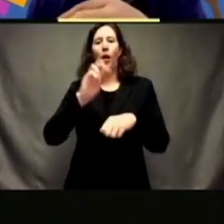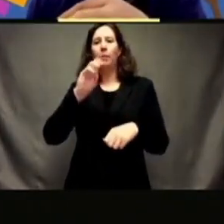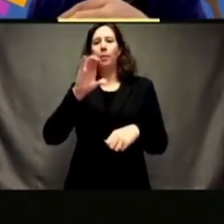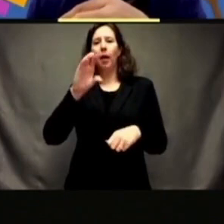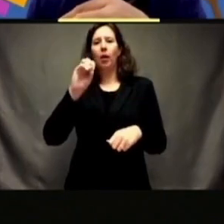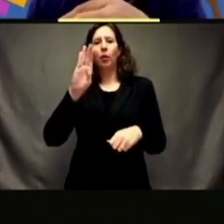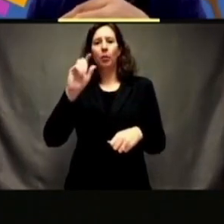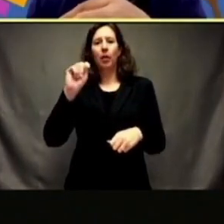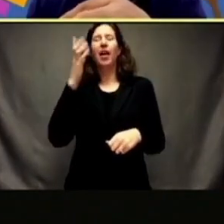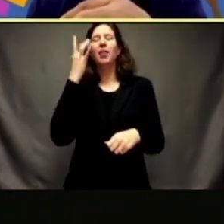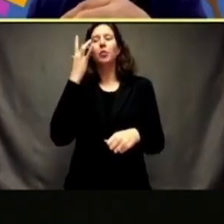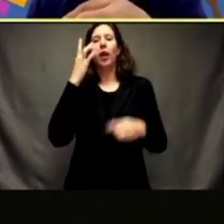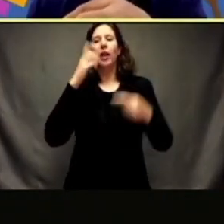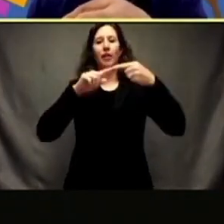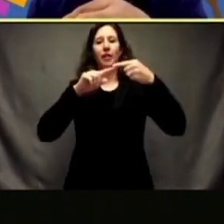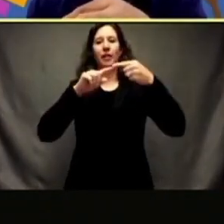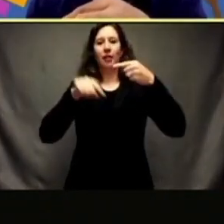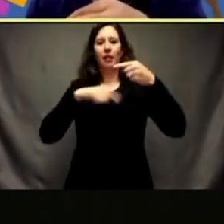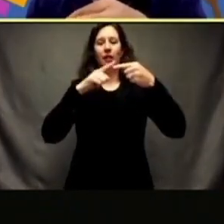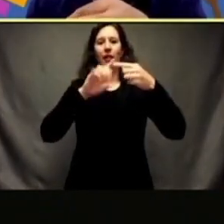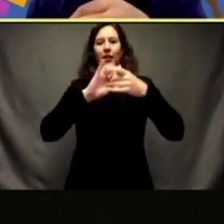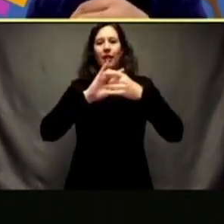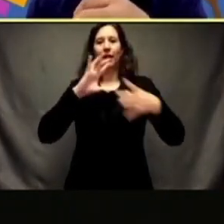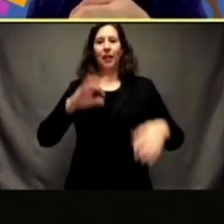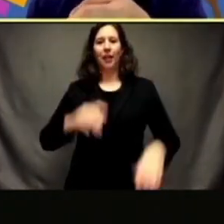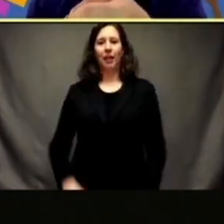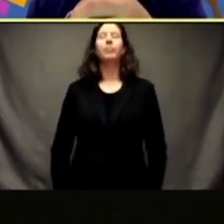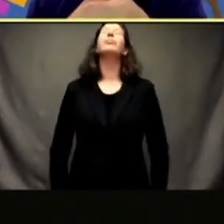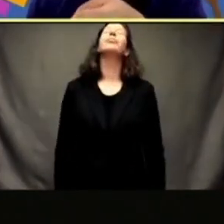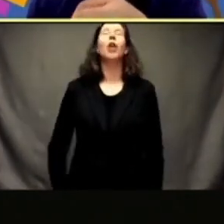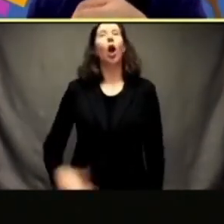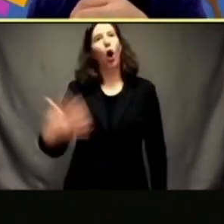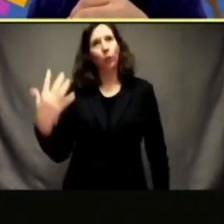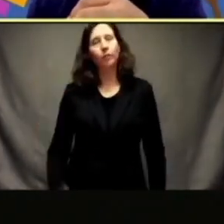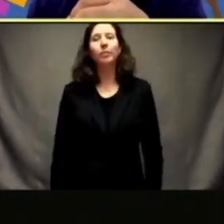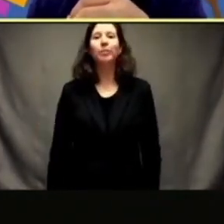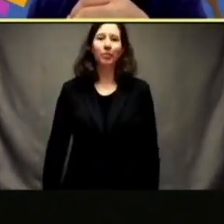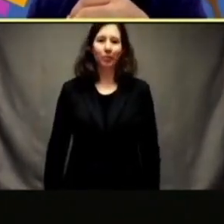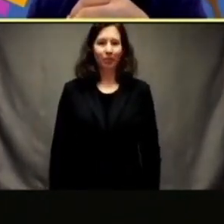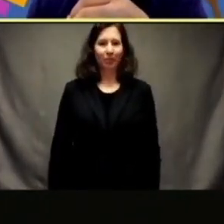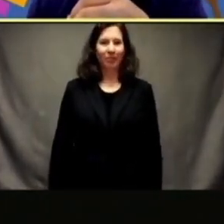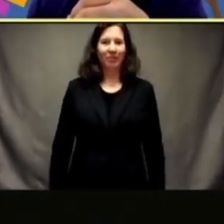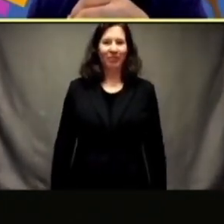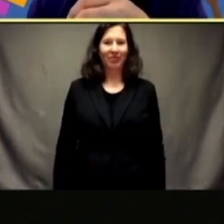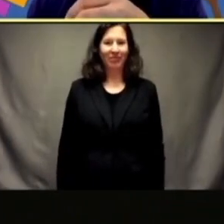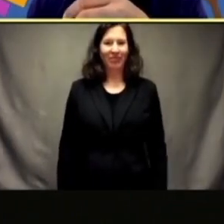that's why it's disconnecting. Oh.